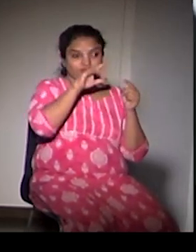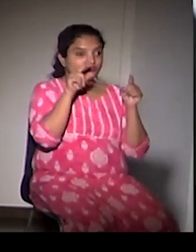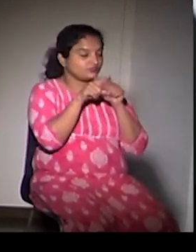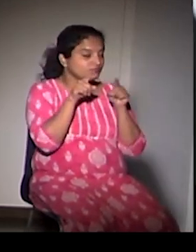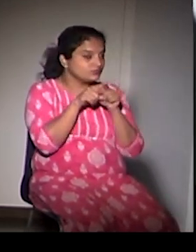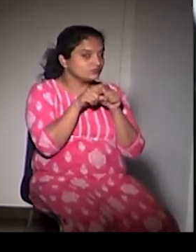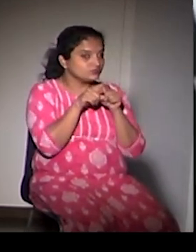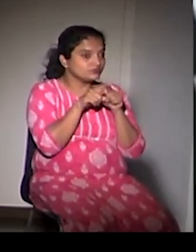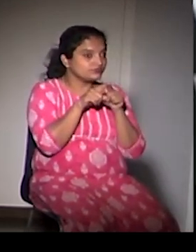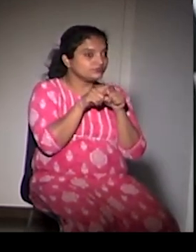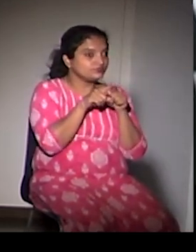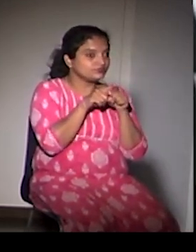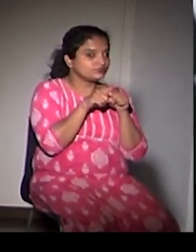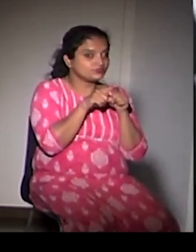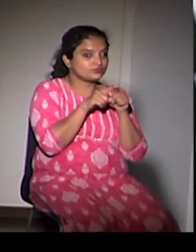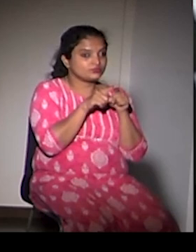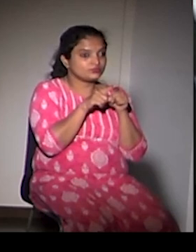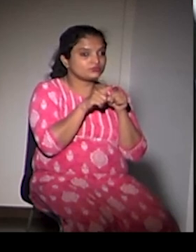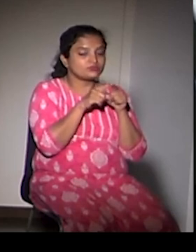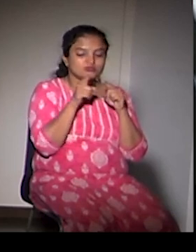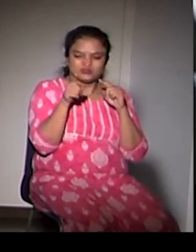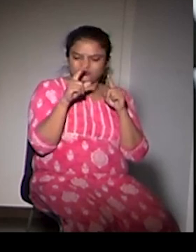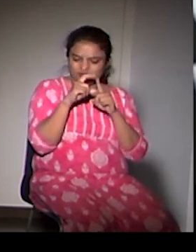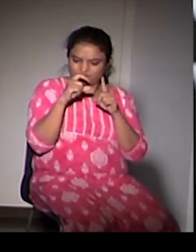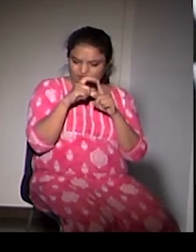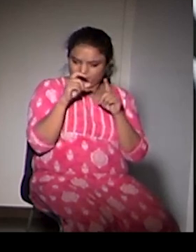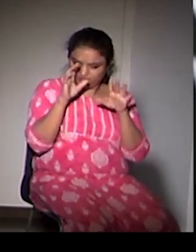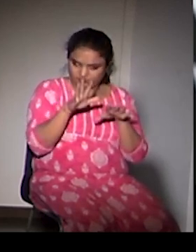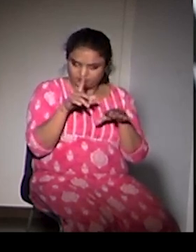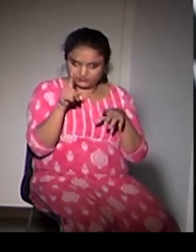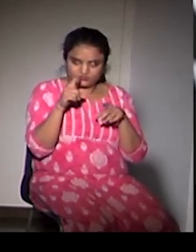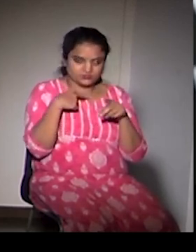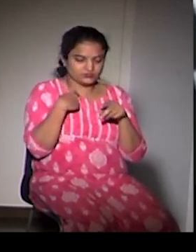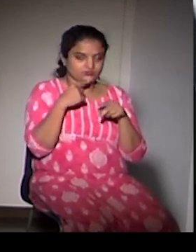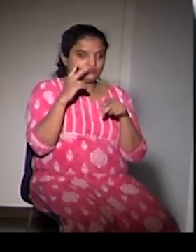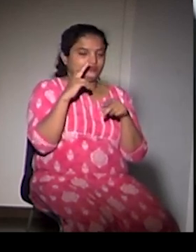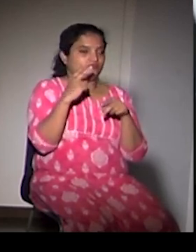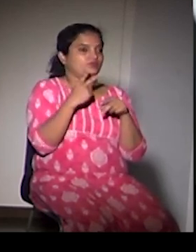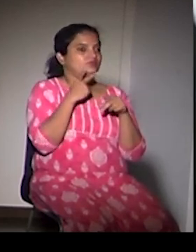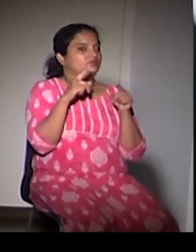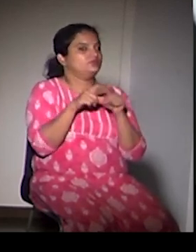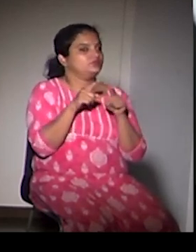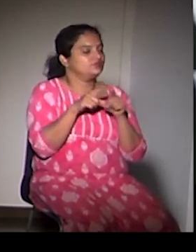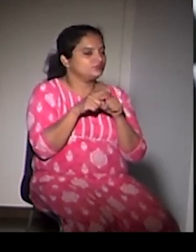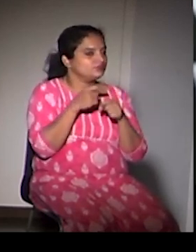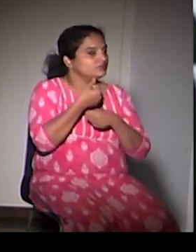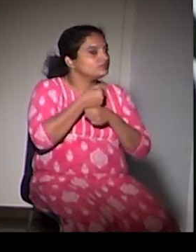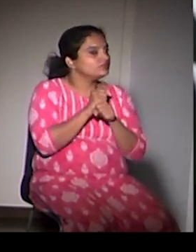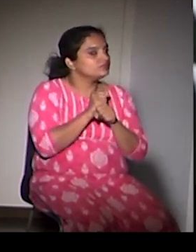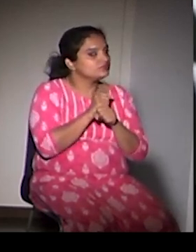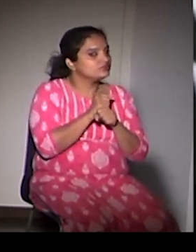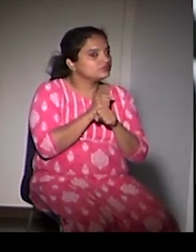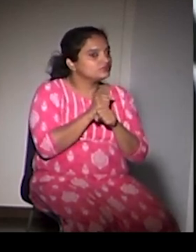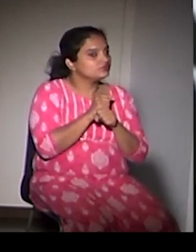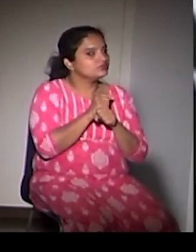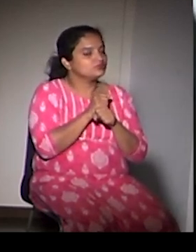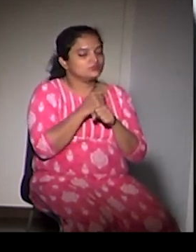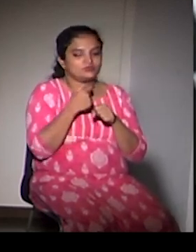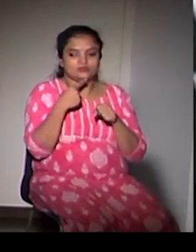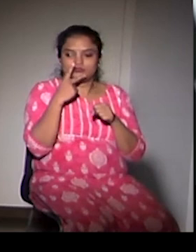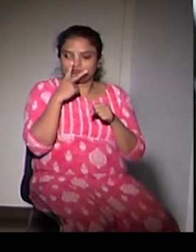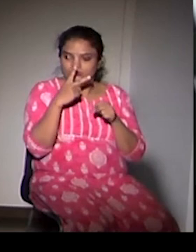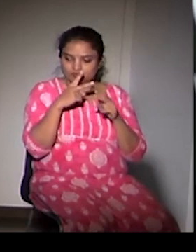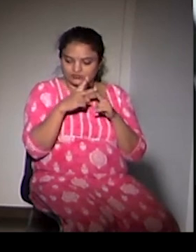that in fact the way they did it was they laid them out face down on the ground and placed onto a drawing